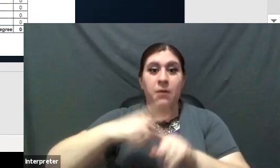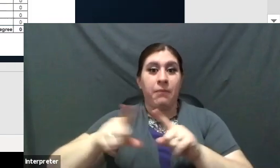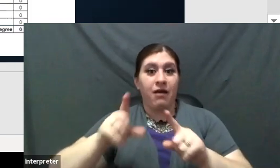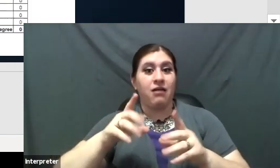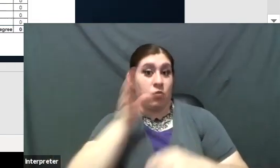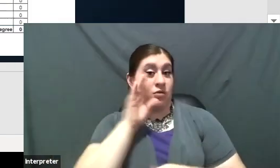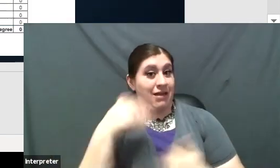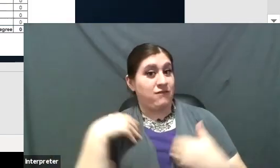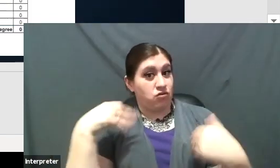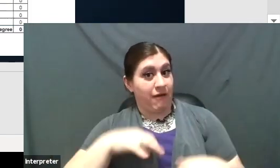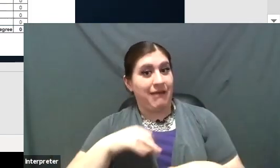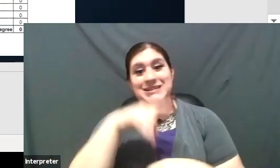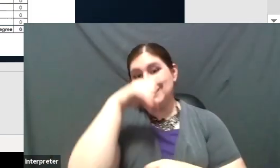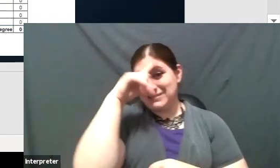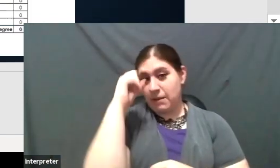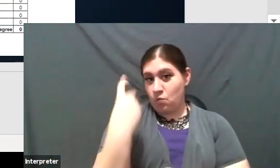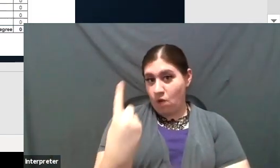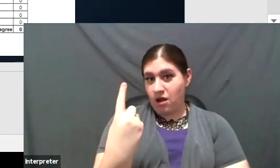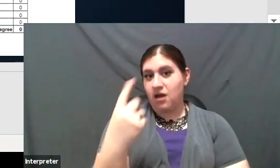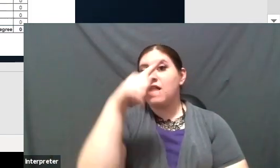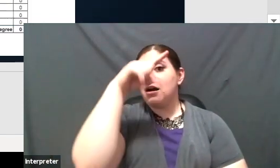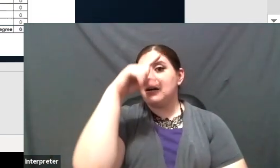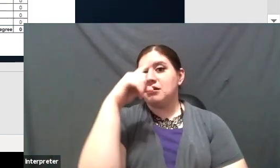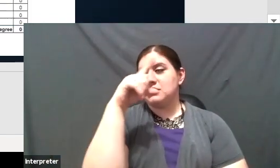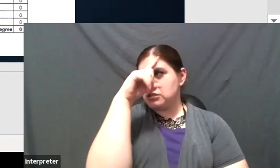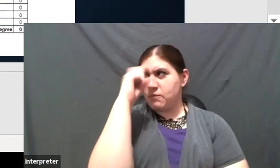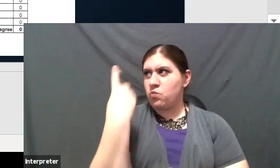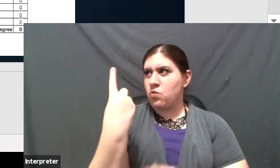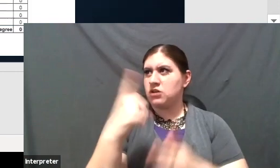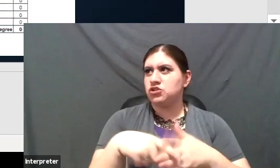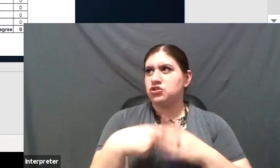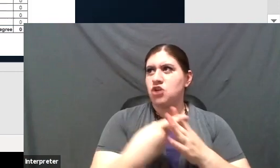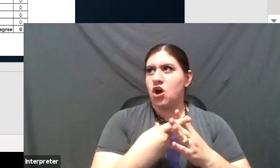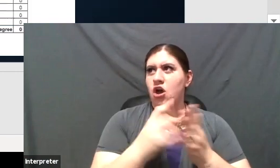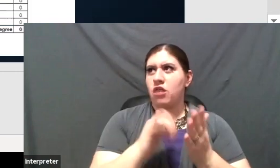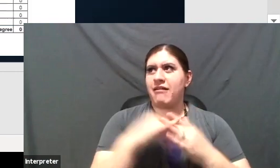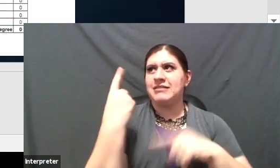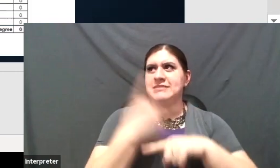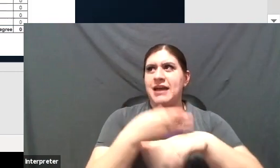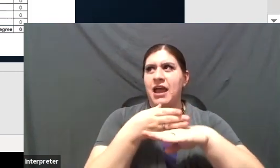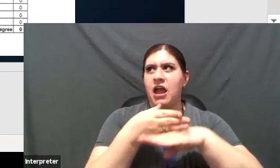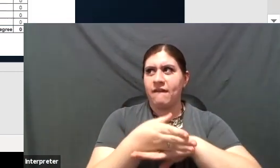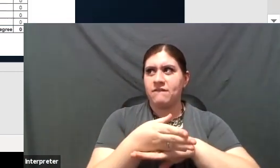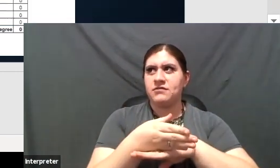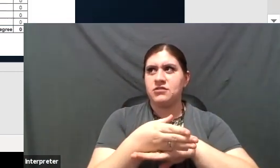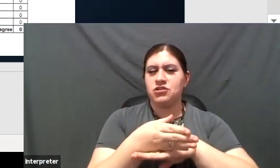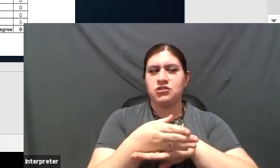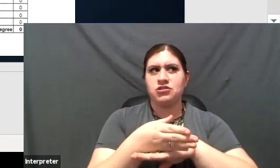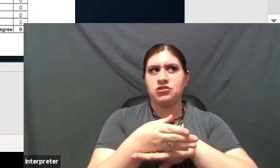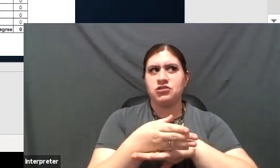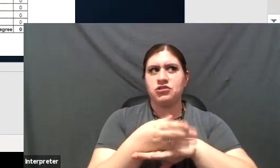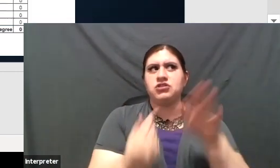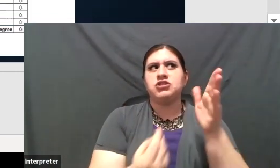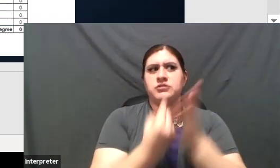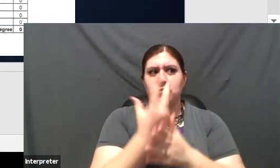course. Summer 1, and Summer 1 starts, I believe, the day after that summer, the spring